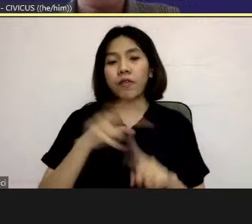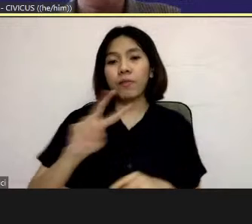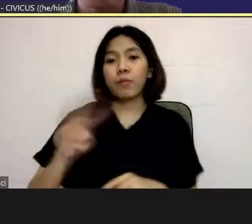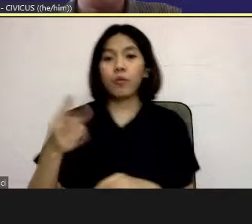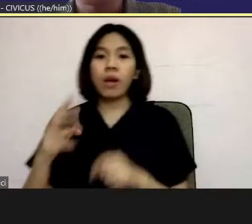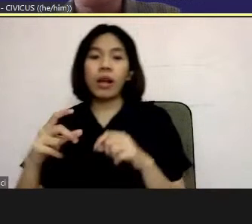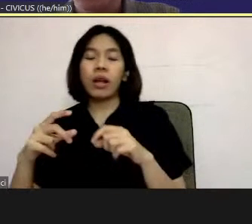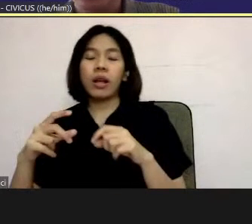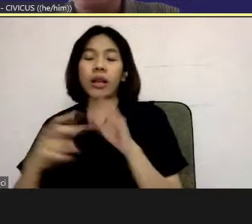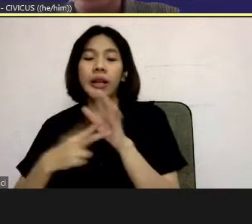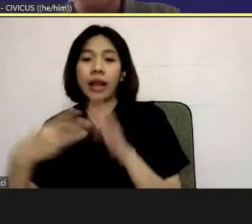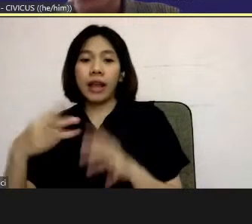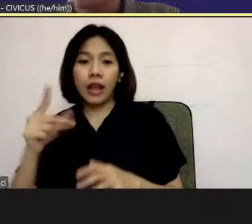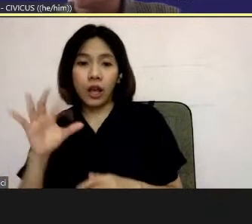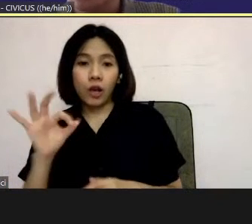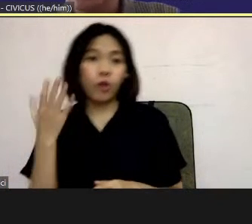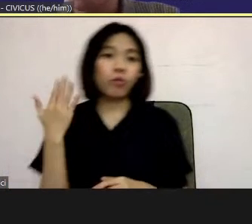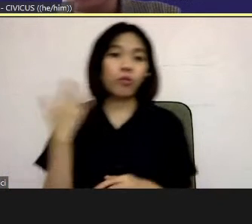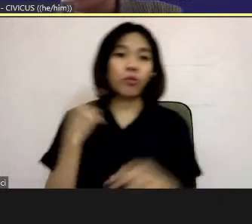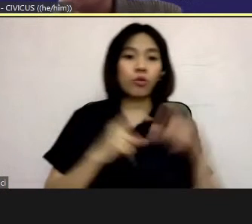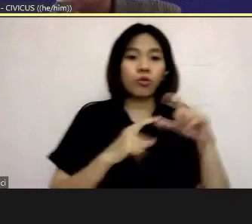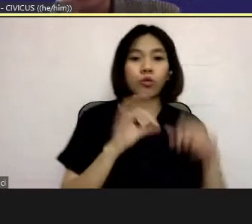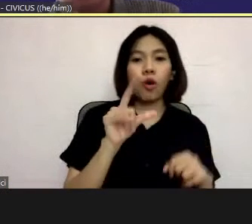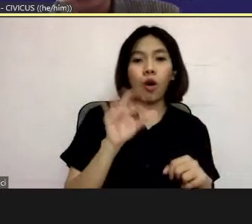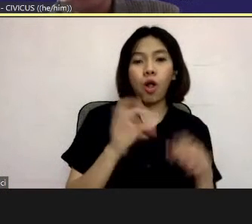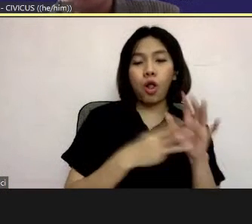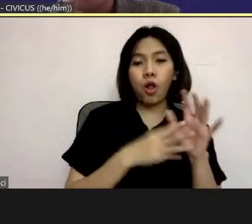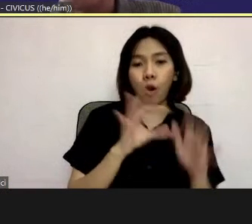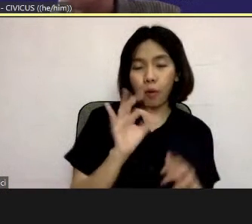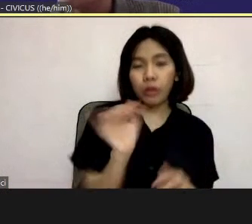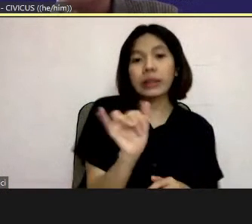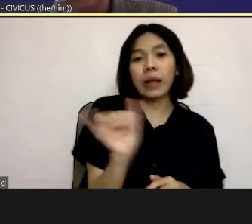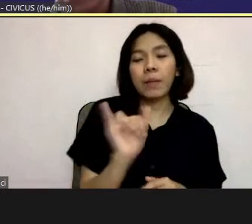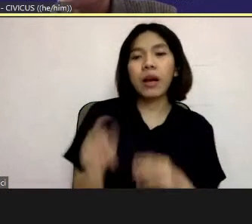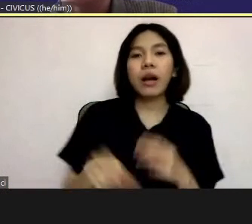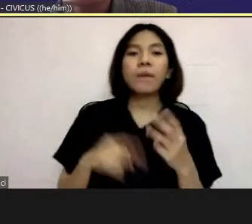will make civil society at risk, for example, being charged with